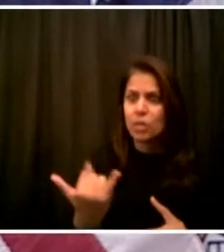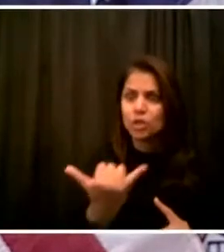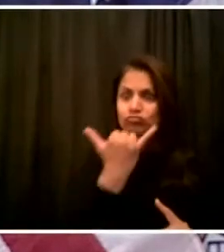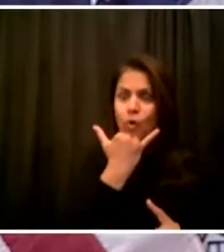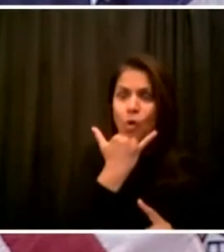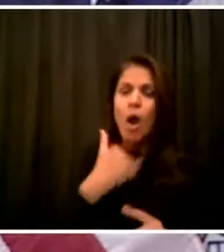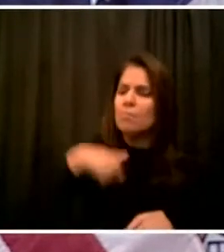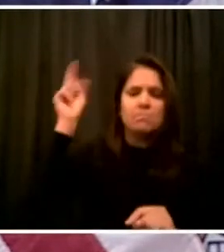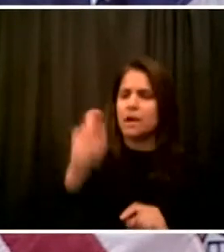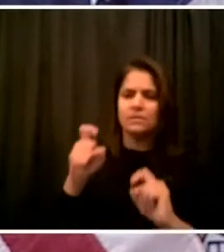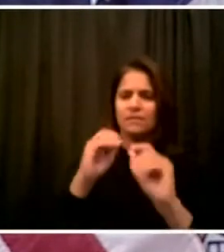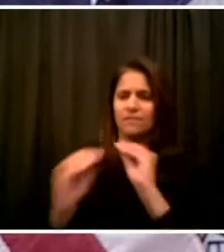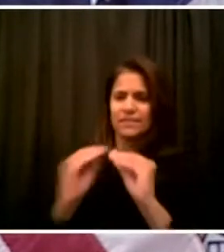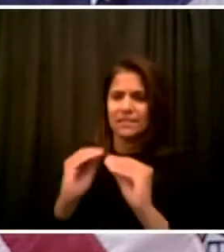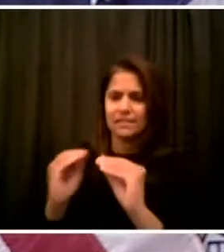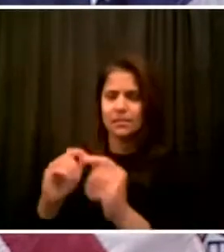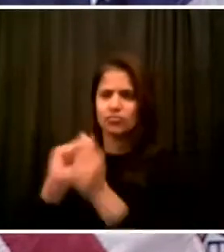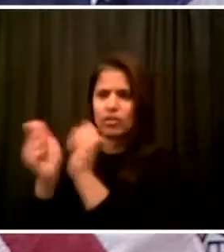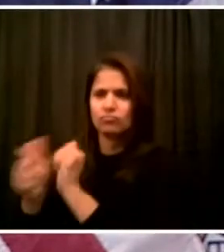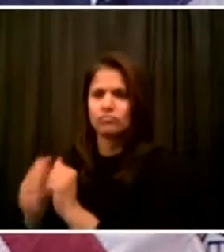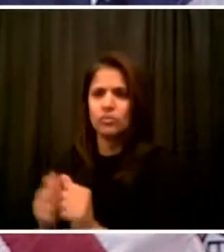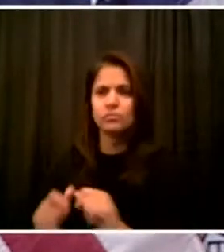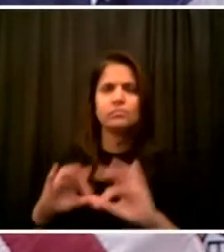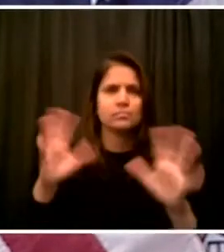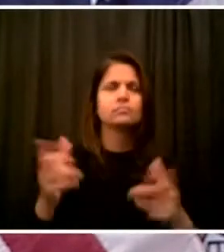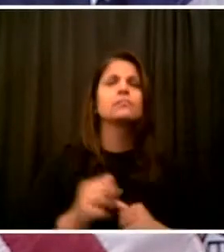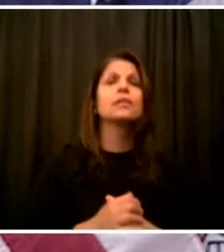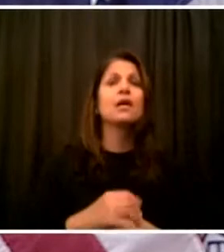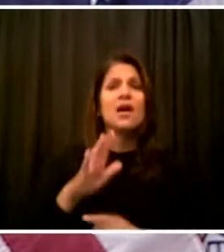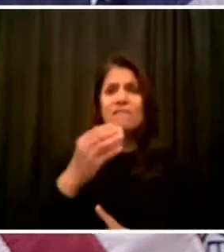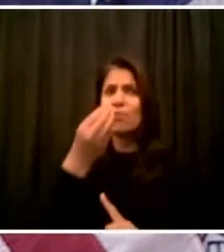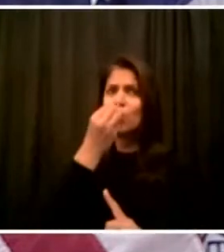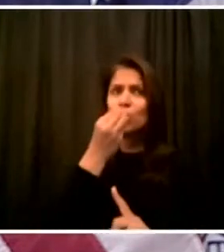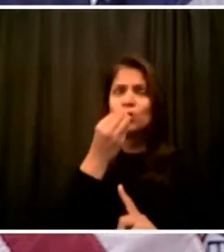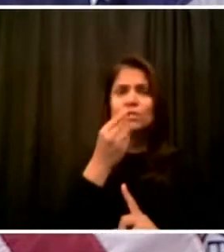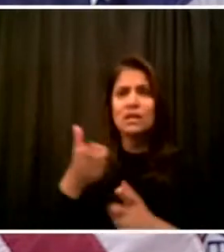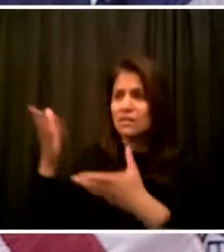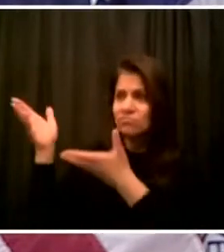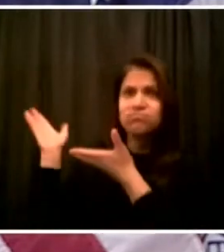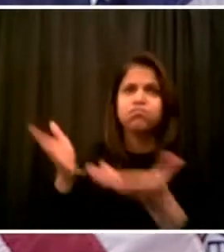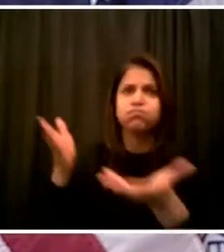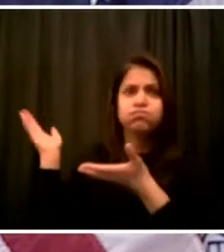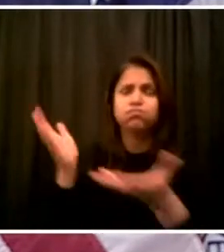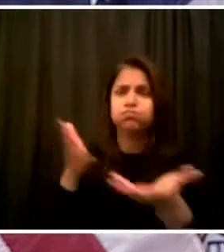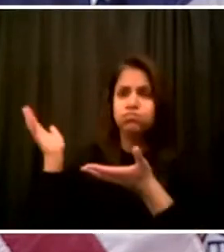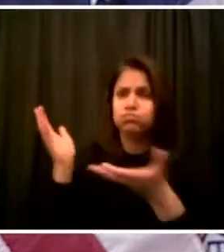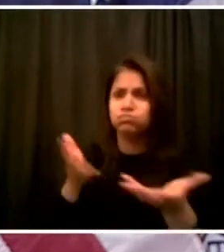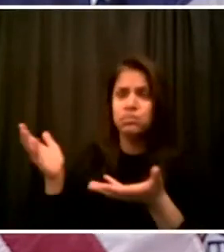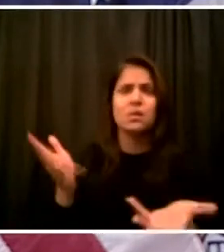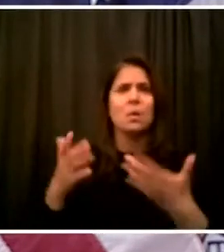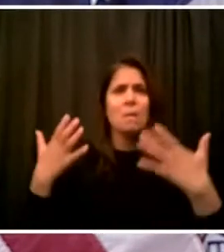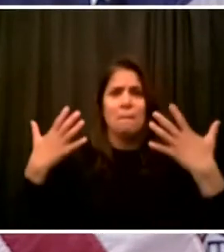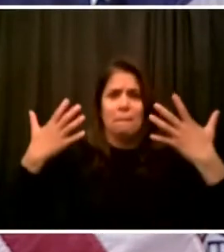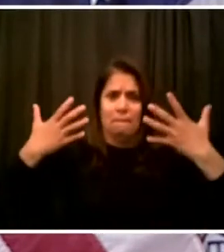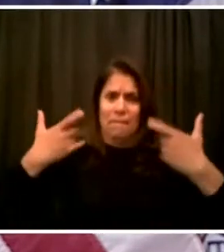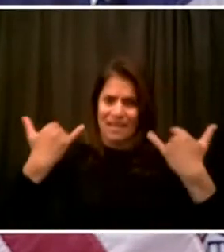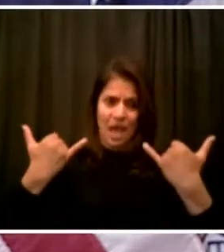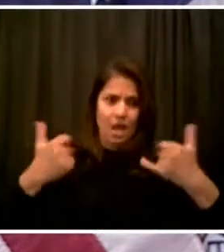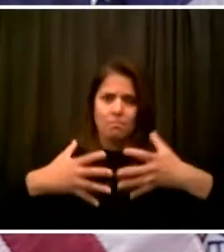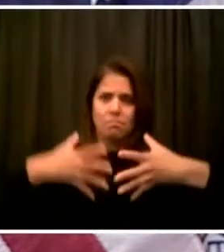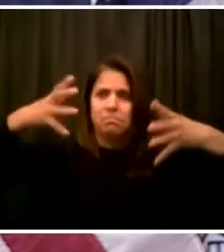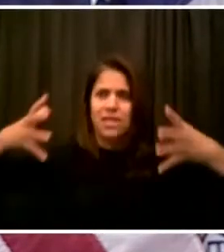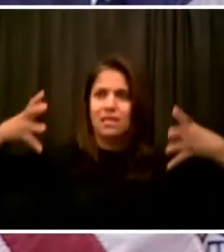New Yorkers on a level that's never been done before with food relief. It's going to keep growing, unfortunately, because of the really tough reality we're hearing